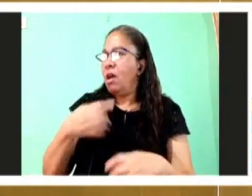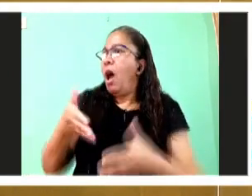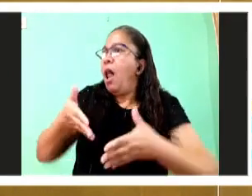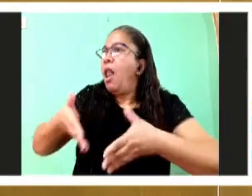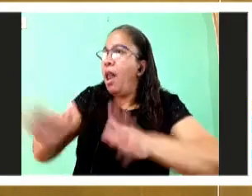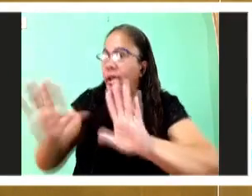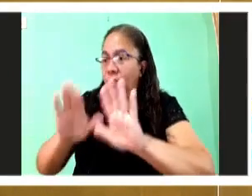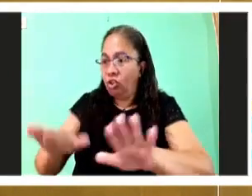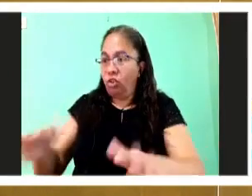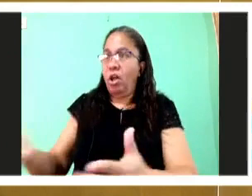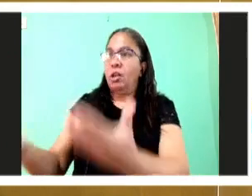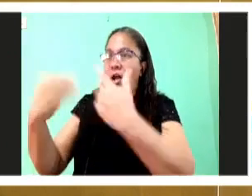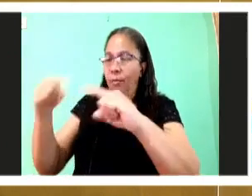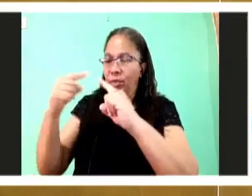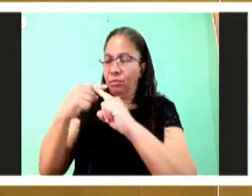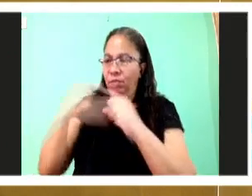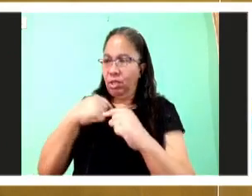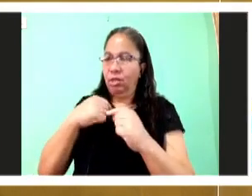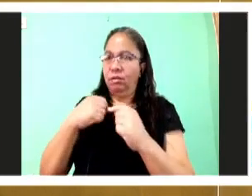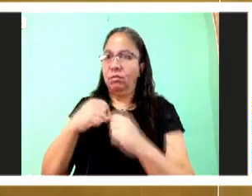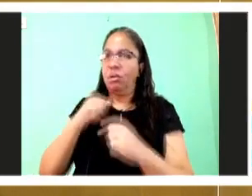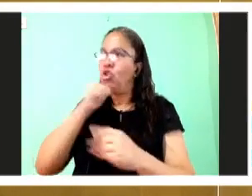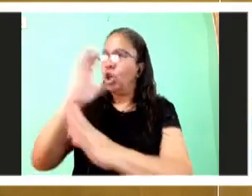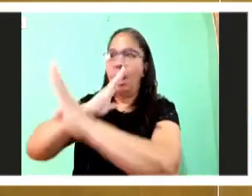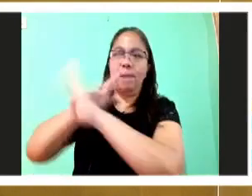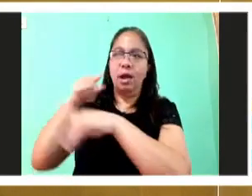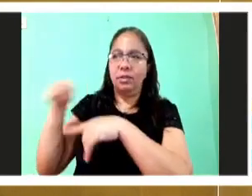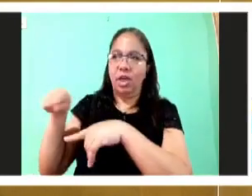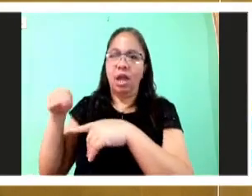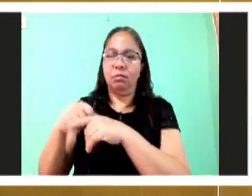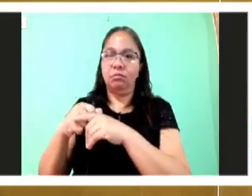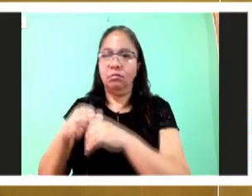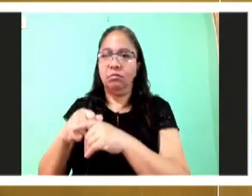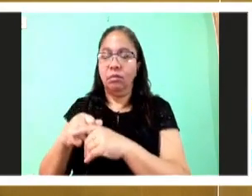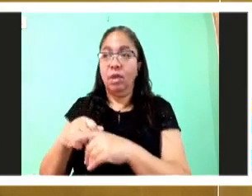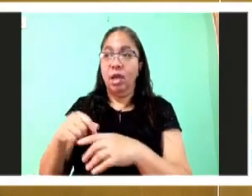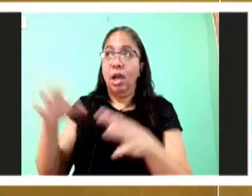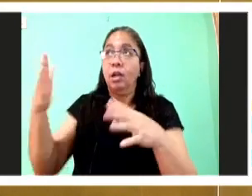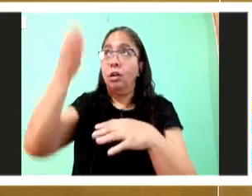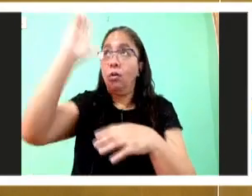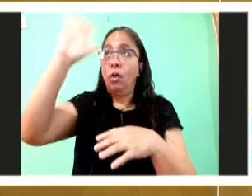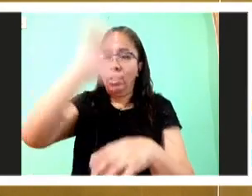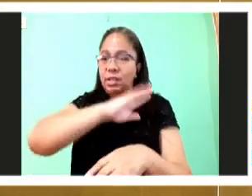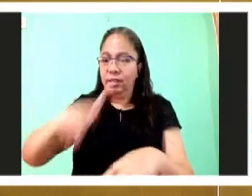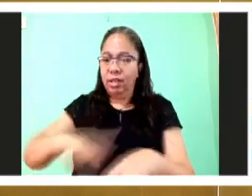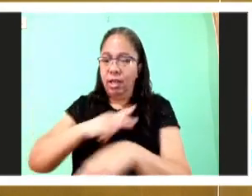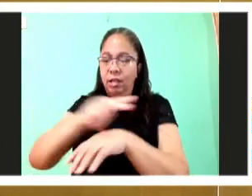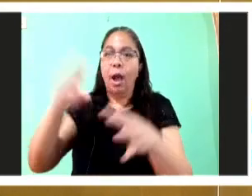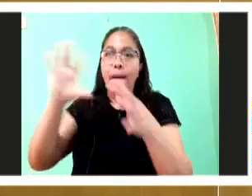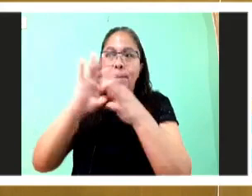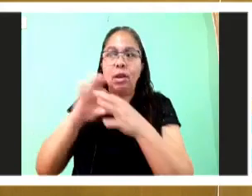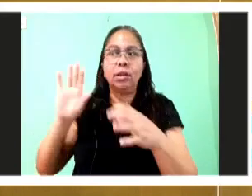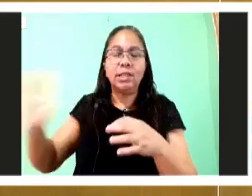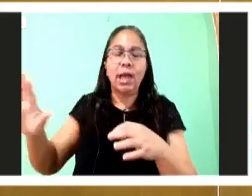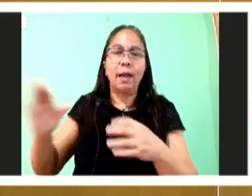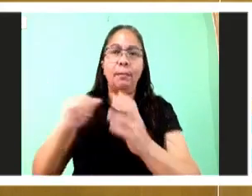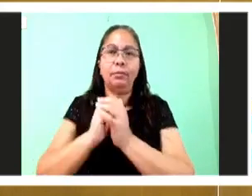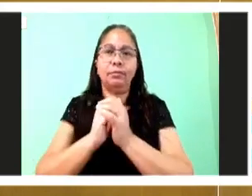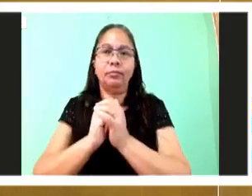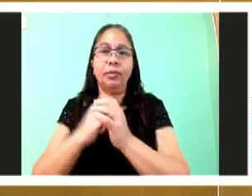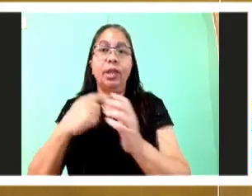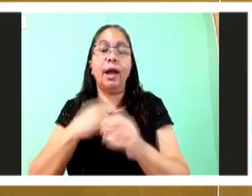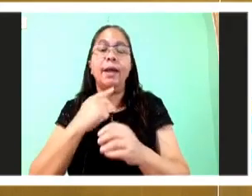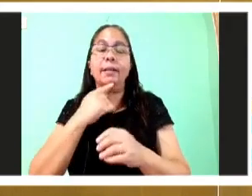children come to me. Do not stop them, for it is such as these that the kingdom of God belongs. I tell you